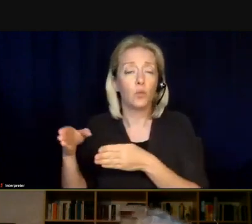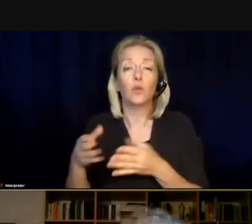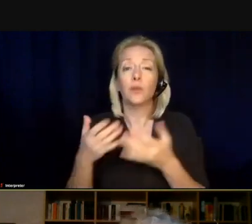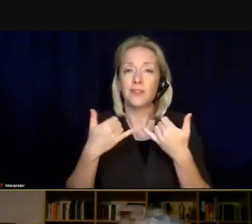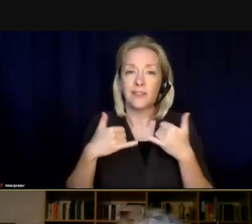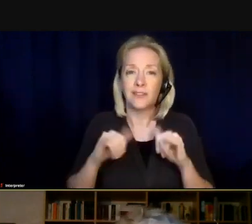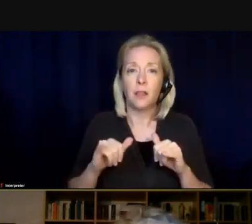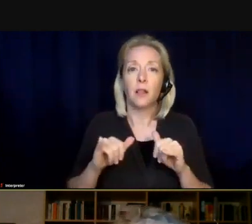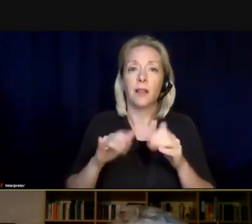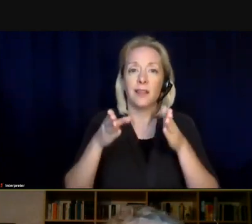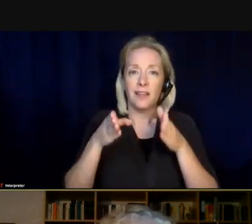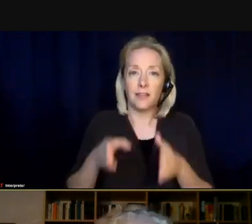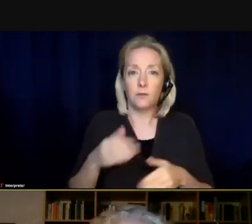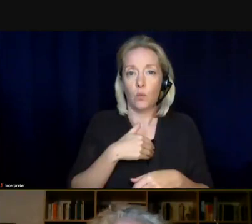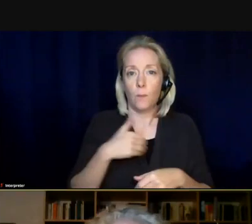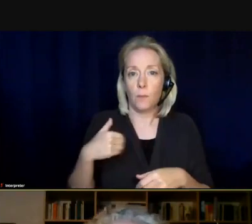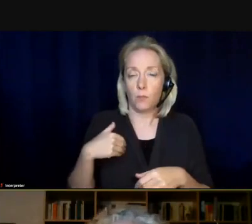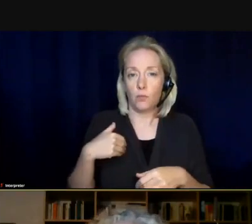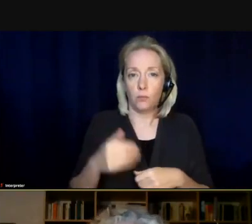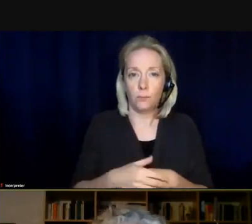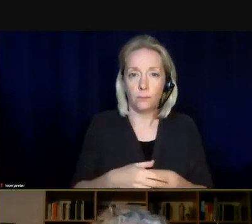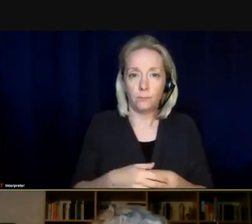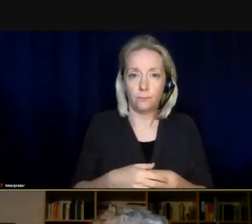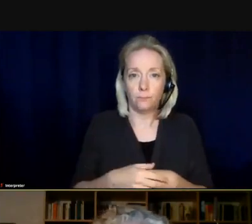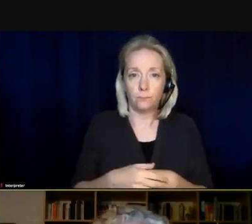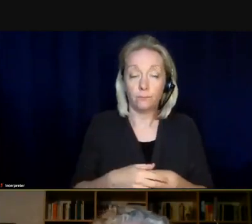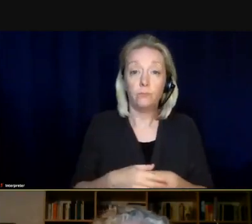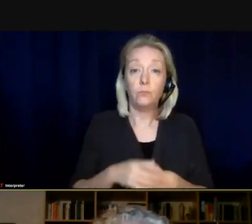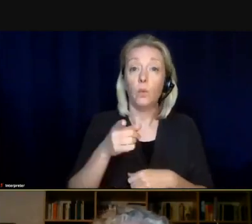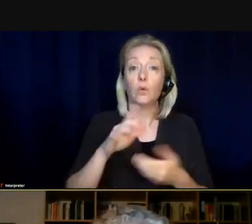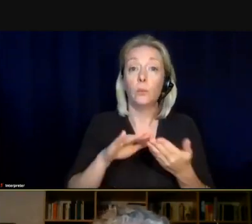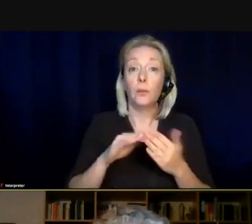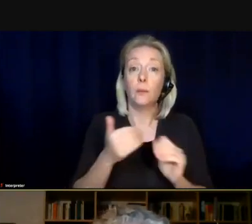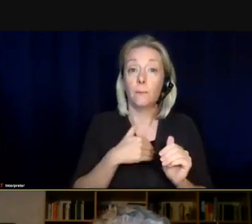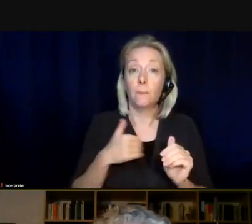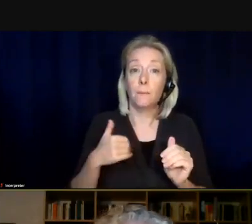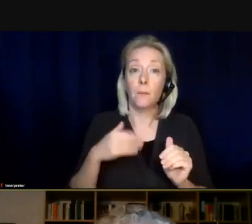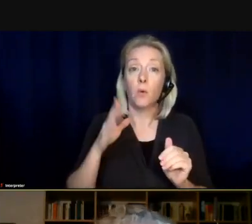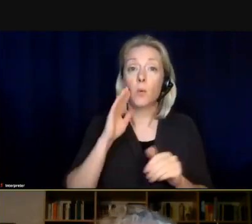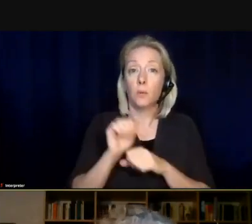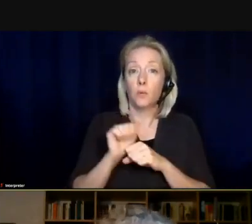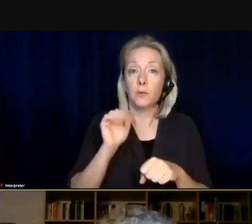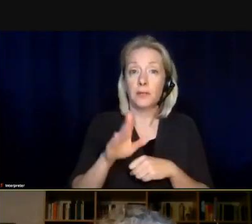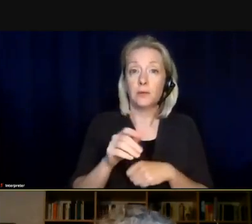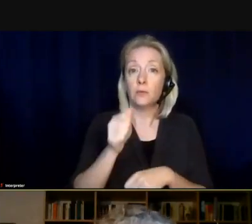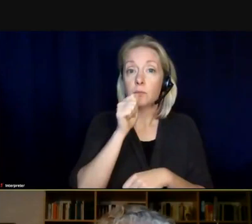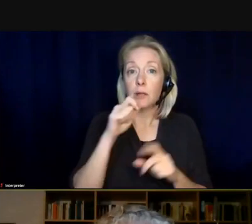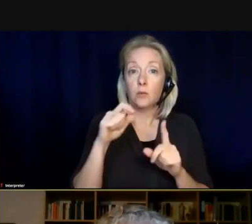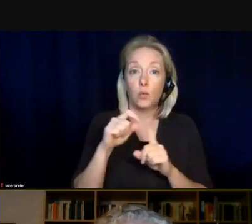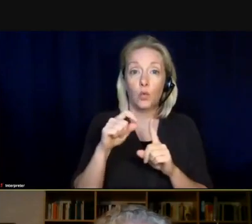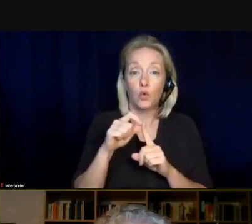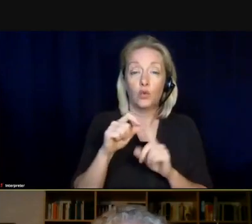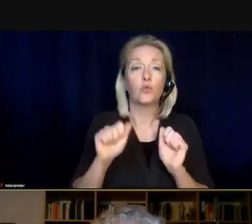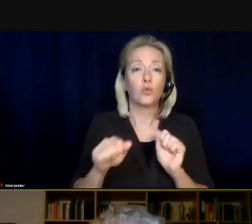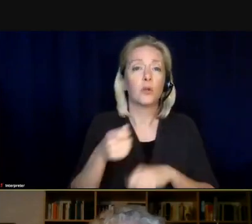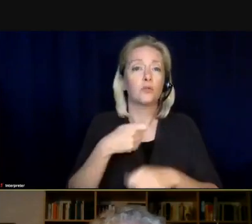an individual member. And when you become a member, you get a password. And you can change your password, but you